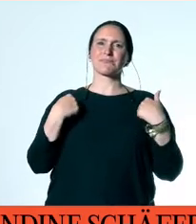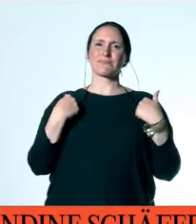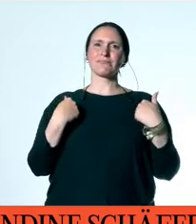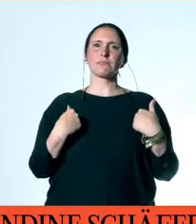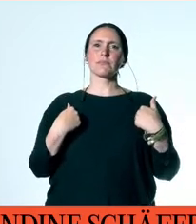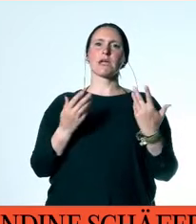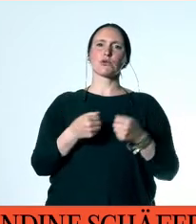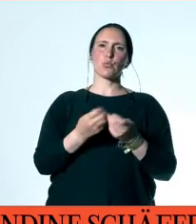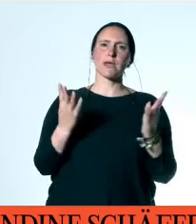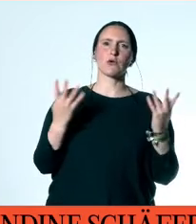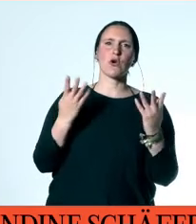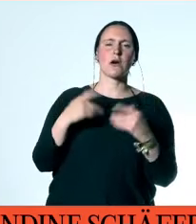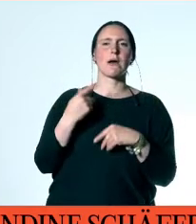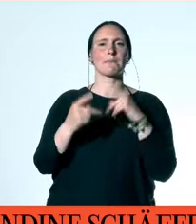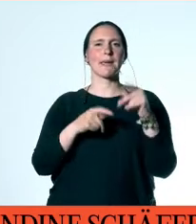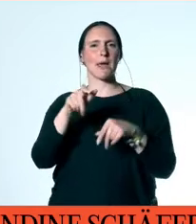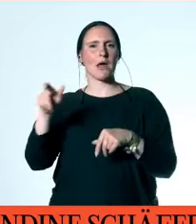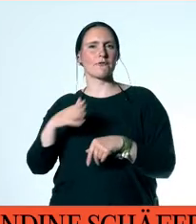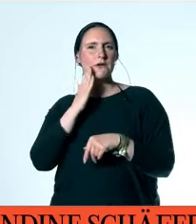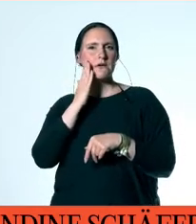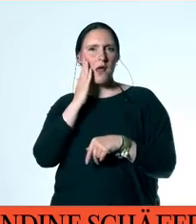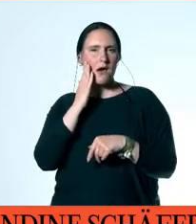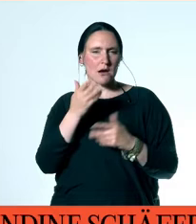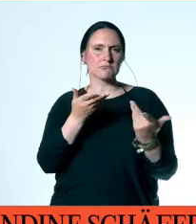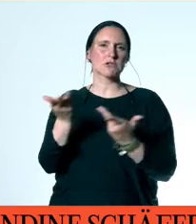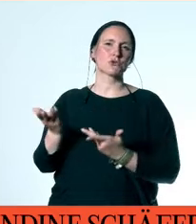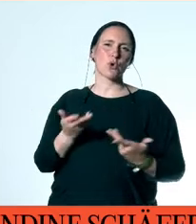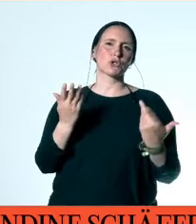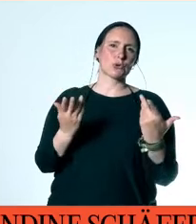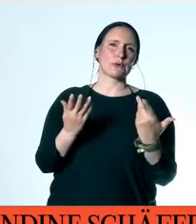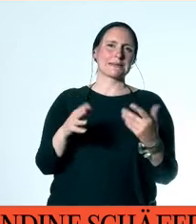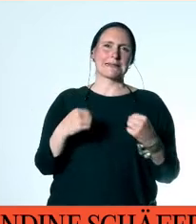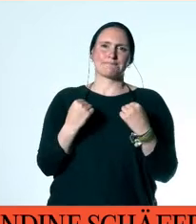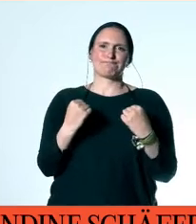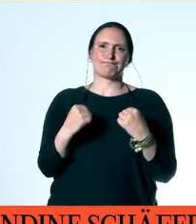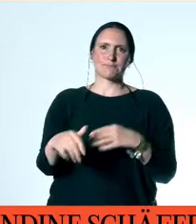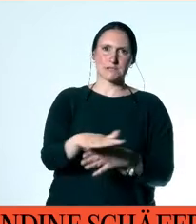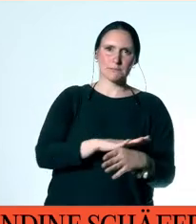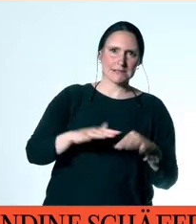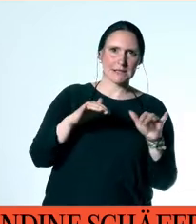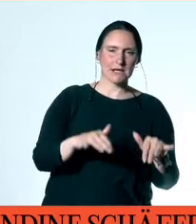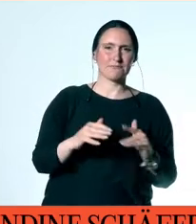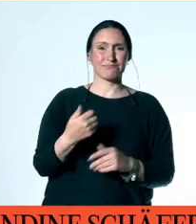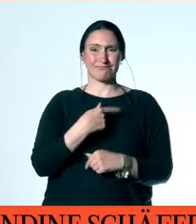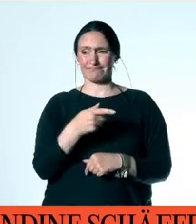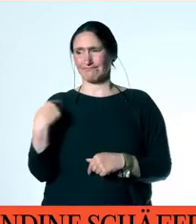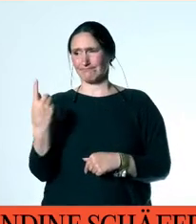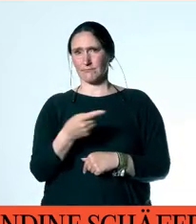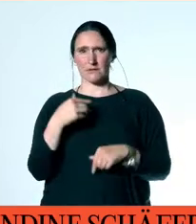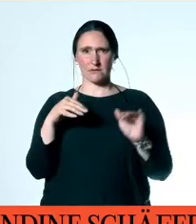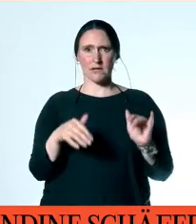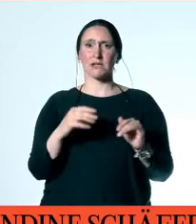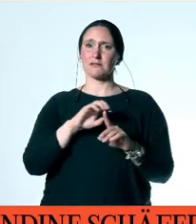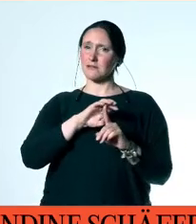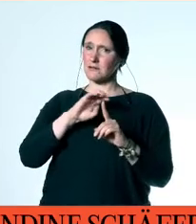a second layer that the Menschen dort repräsentieren. And so many of us grew up in a situation where the culture that